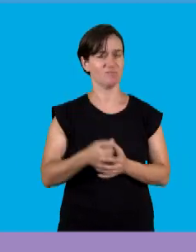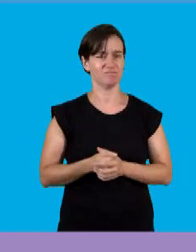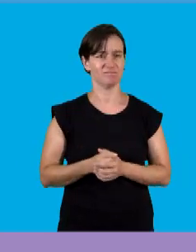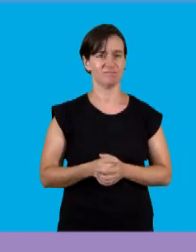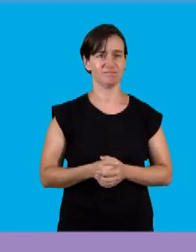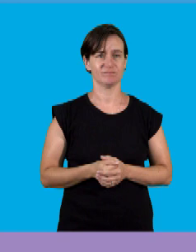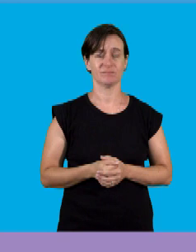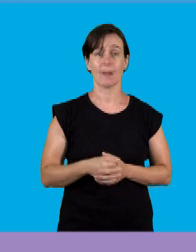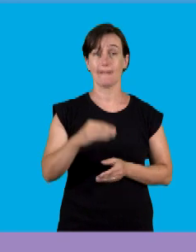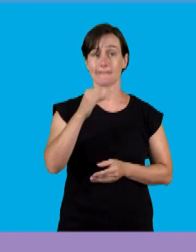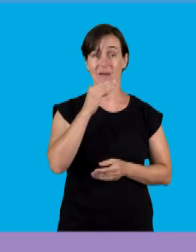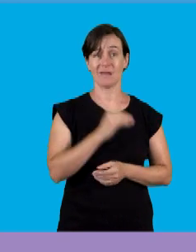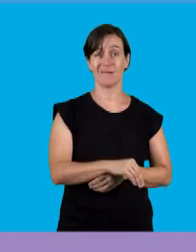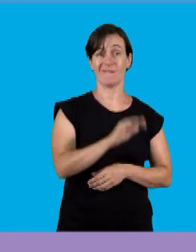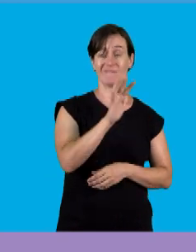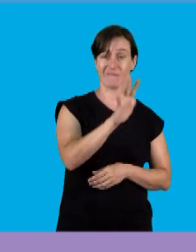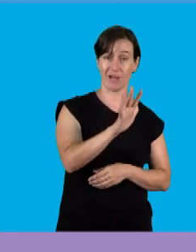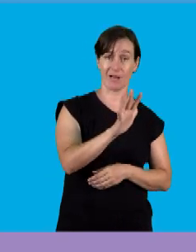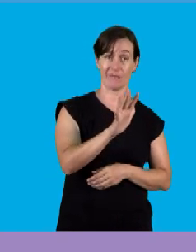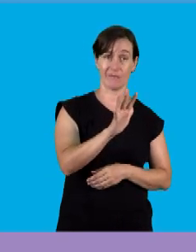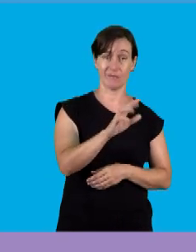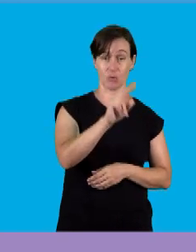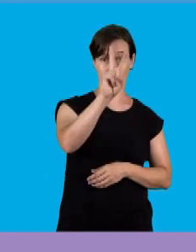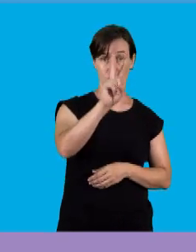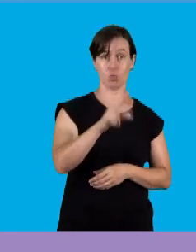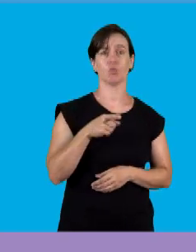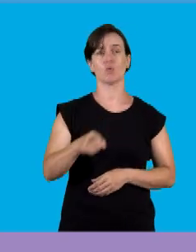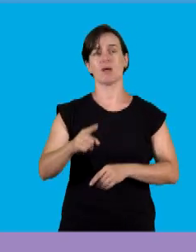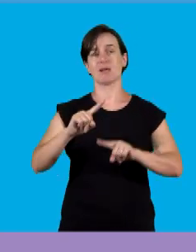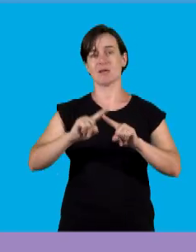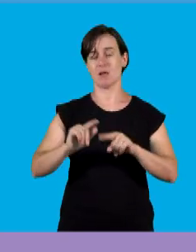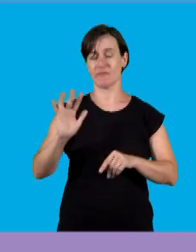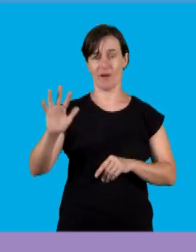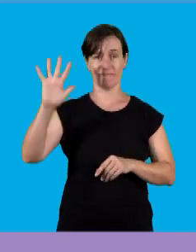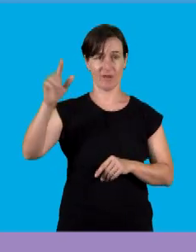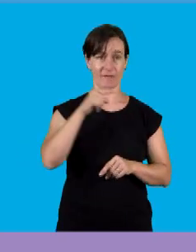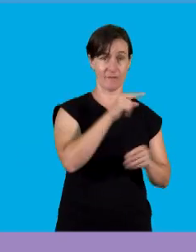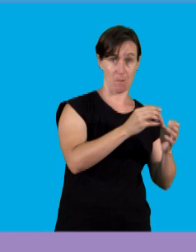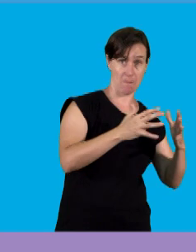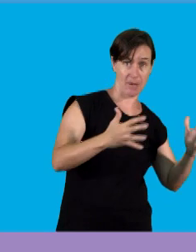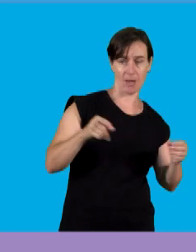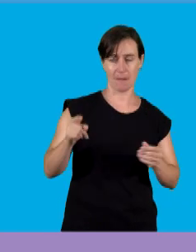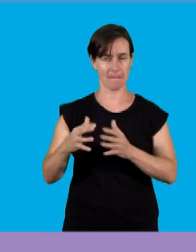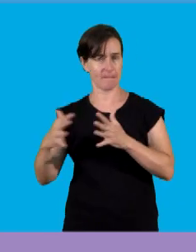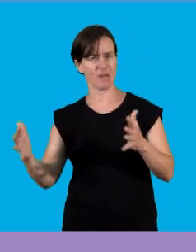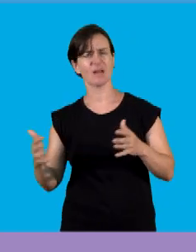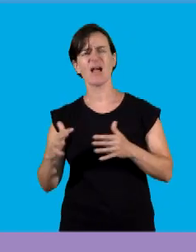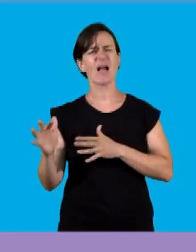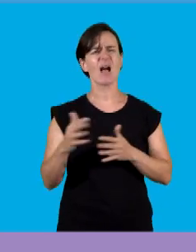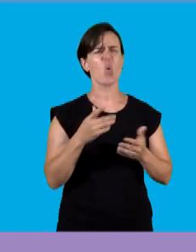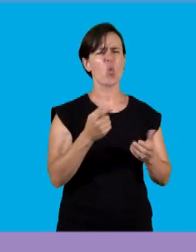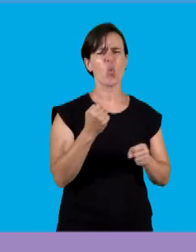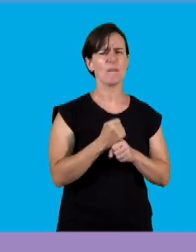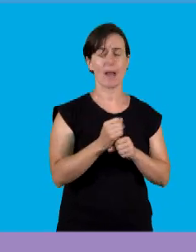to expand 5 exponent 2 and we are going to expand 5 exponent 5. Now, how do we expand